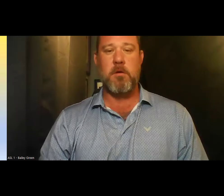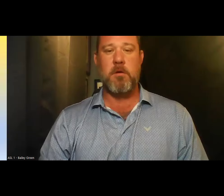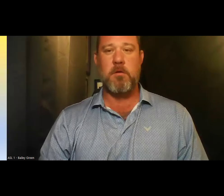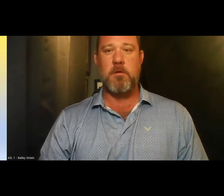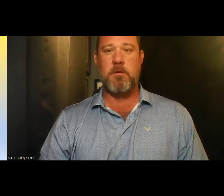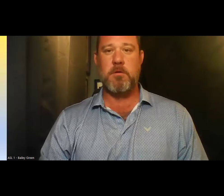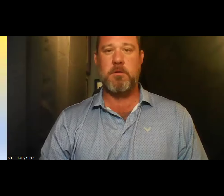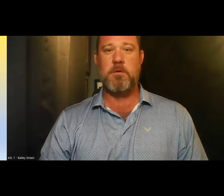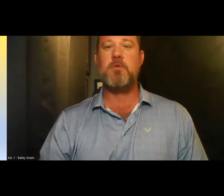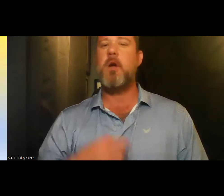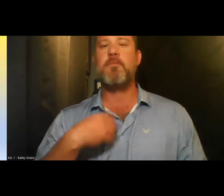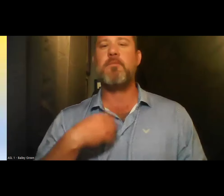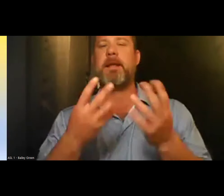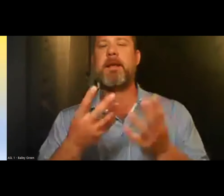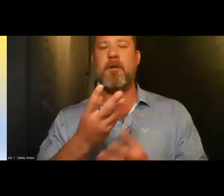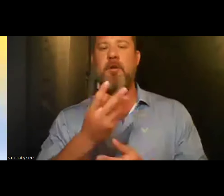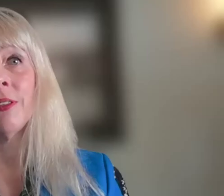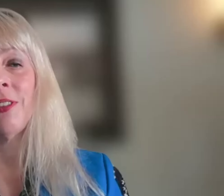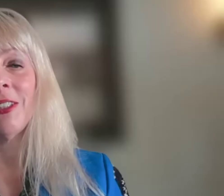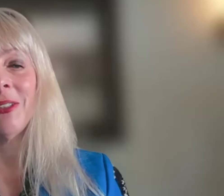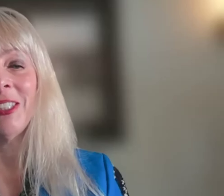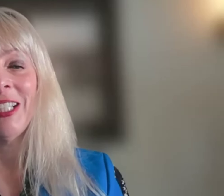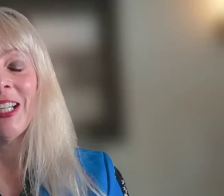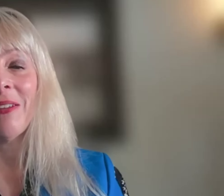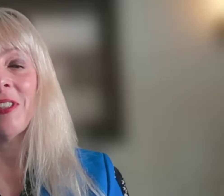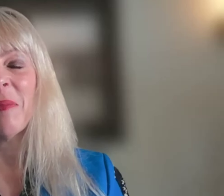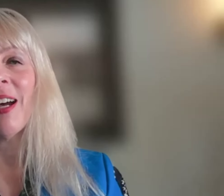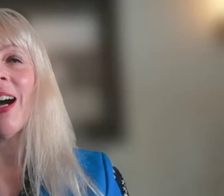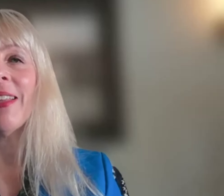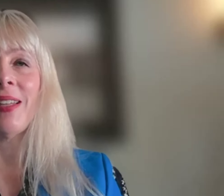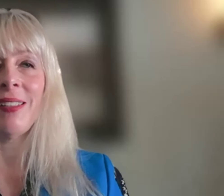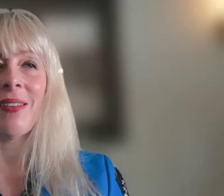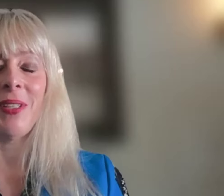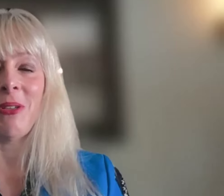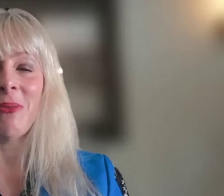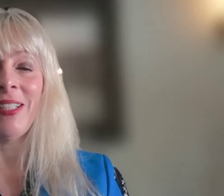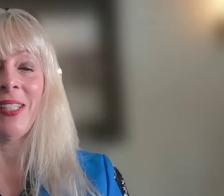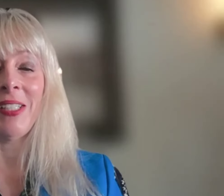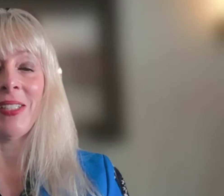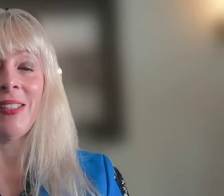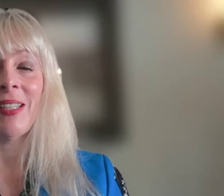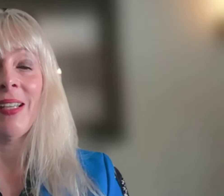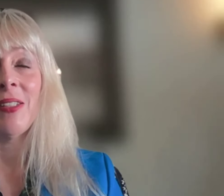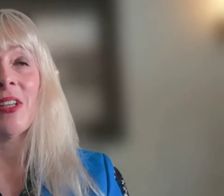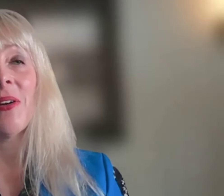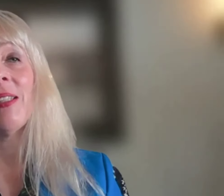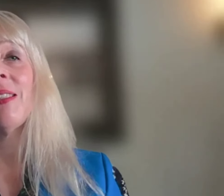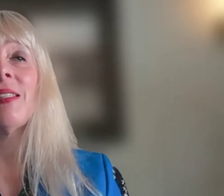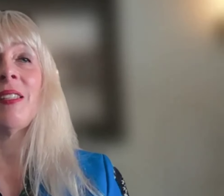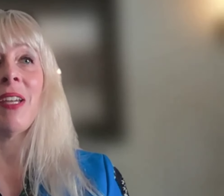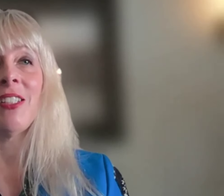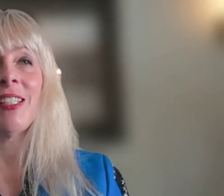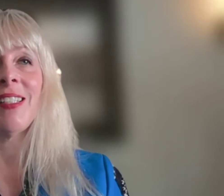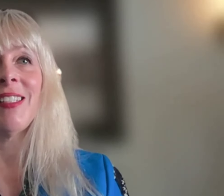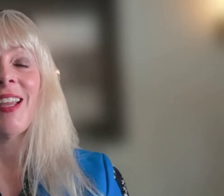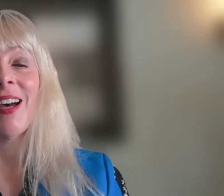And so I'm just going to give you a very high-level overview of some of the highlights of the new regulations. So as